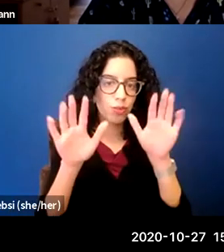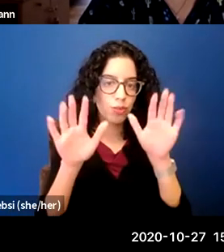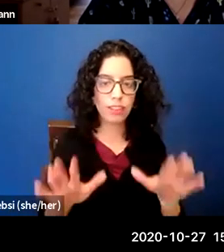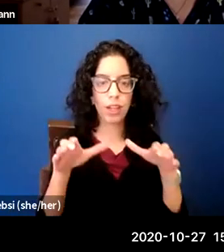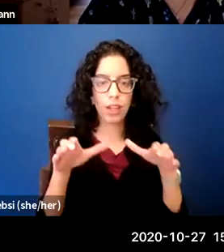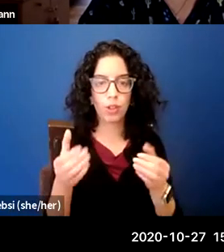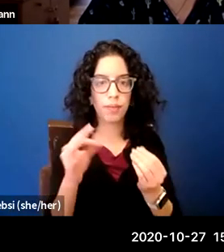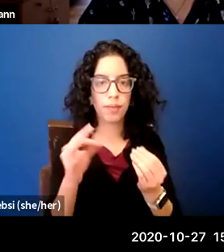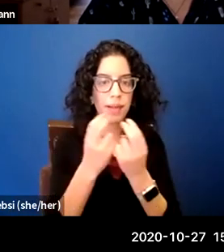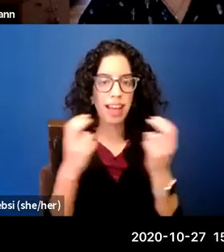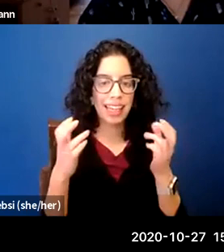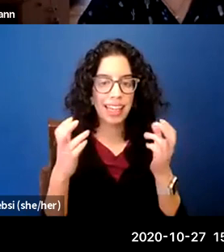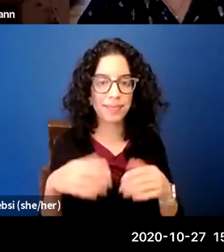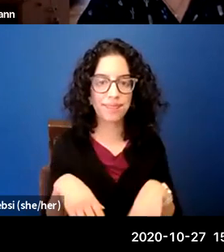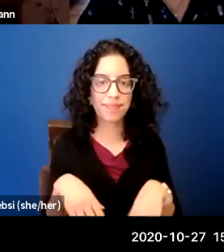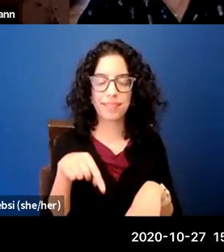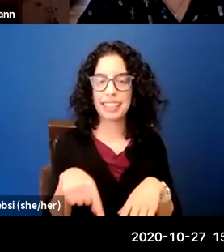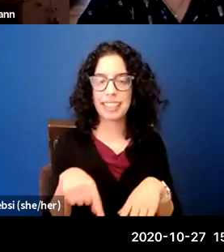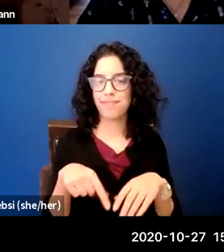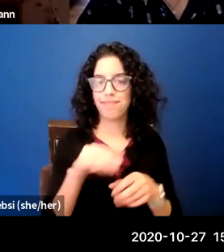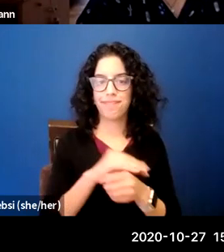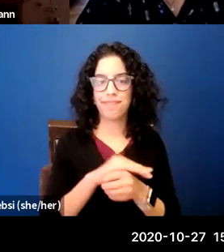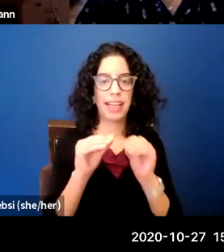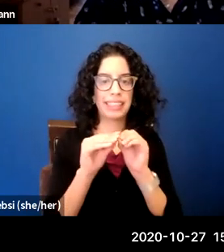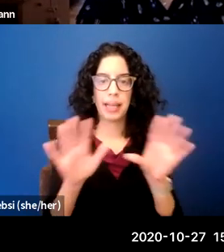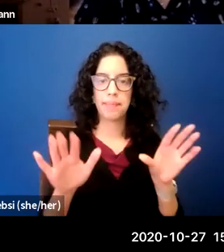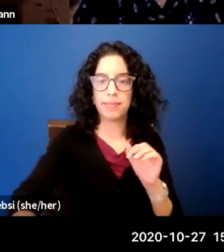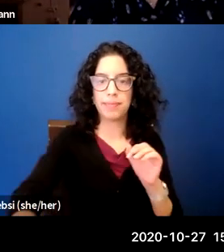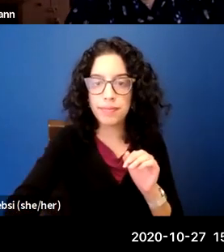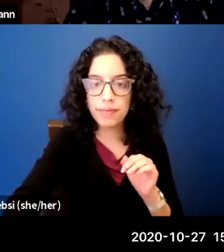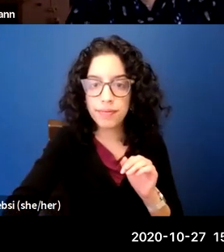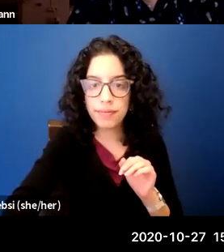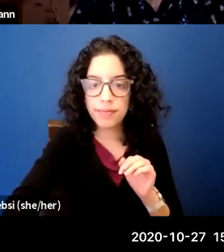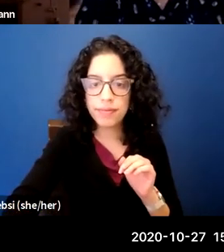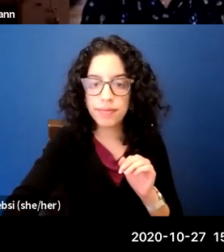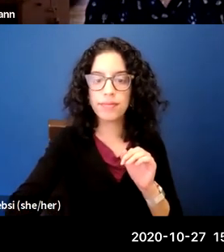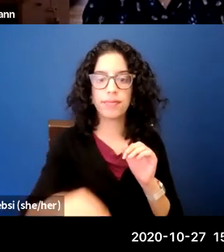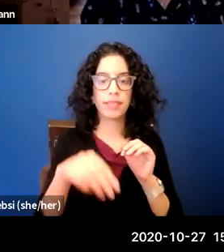Thank you very much for having me here on this wonderful and informative panel.